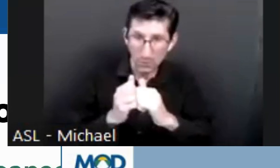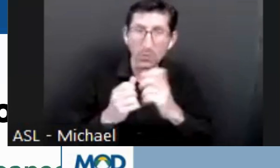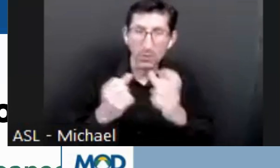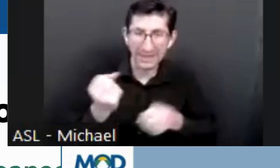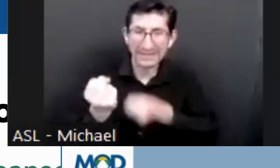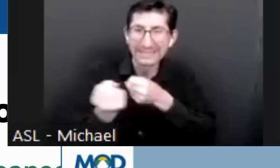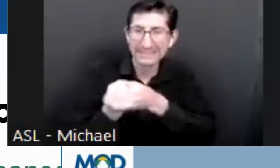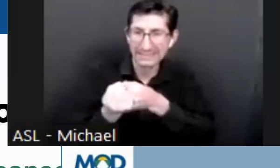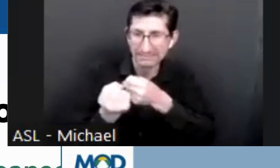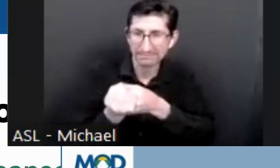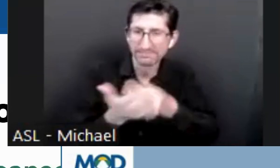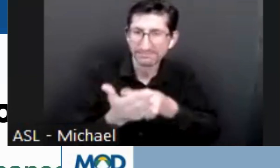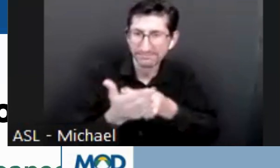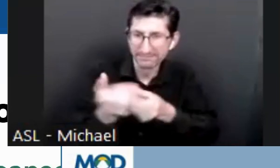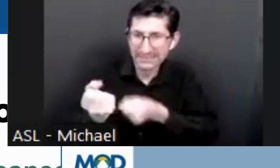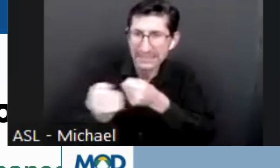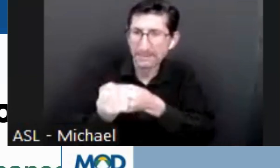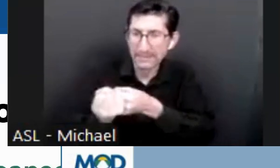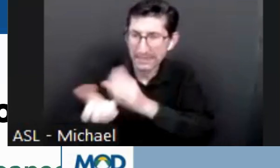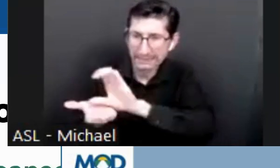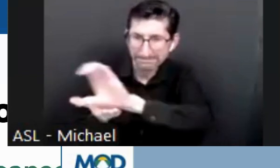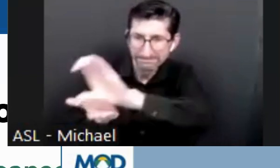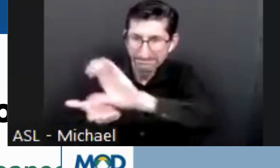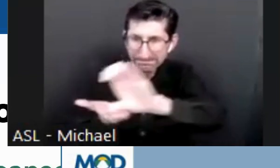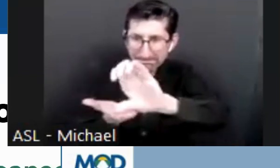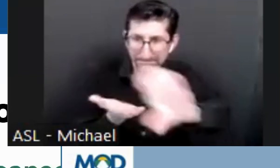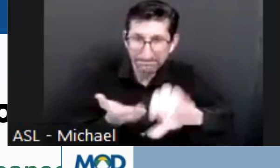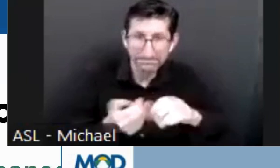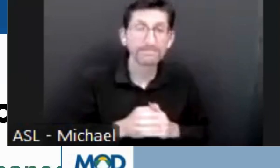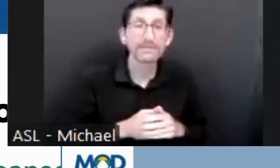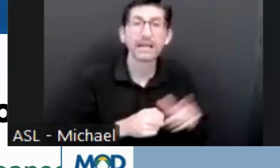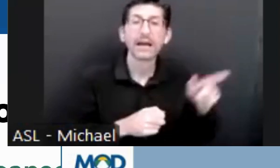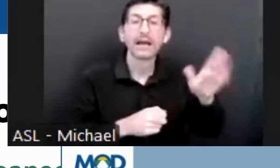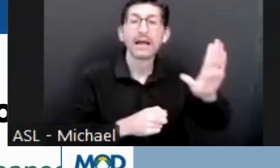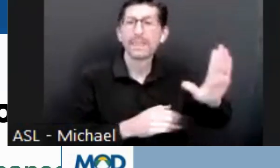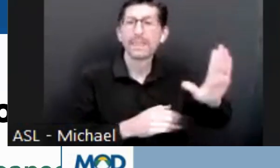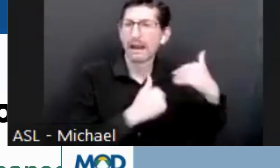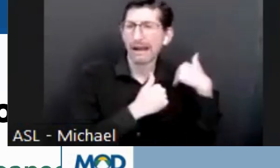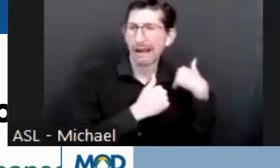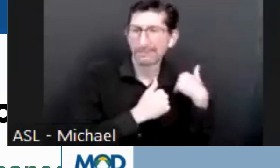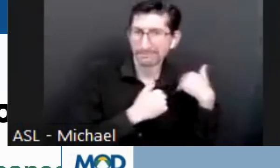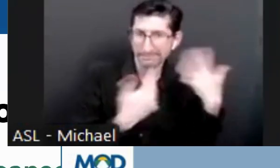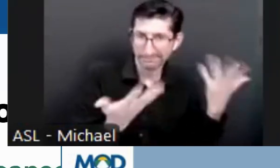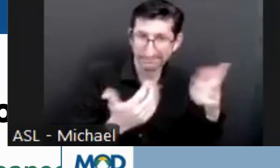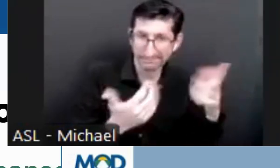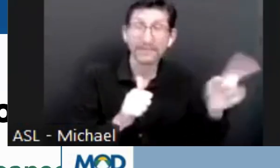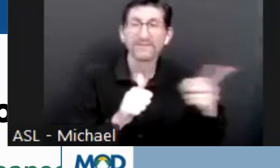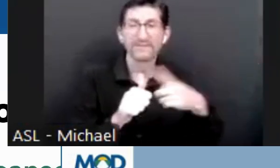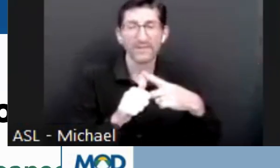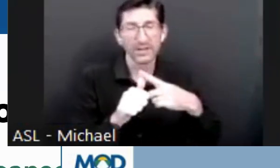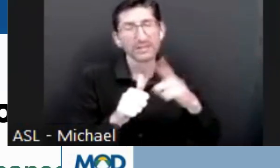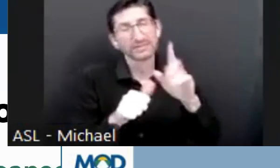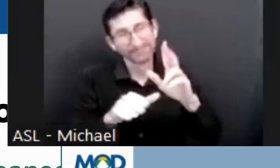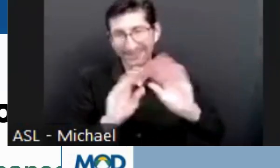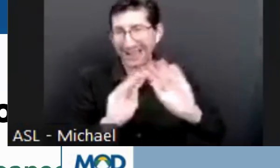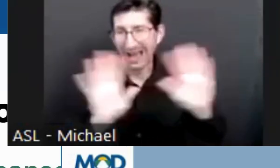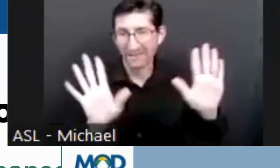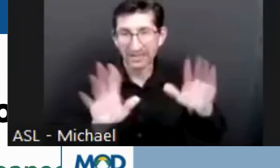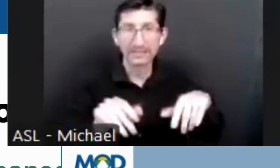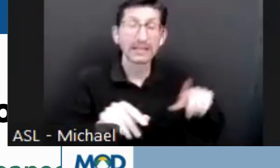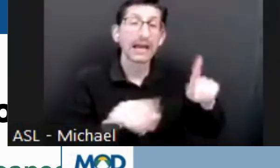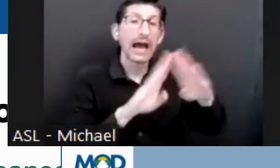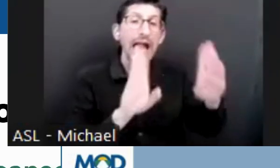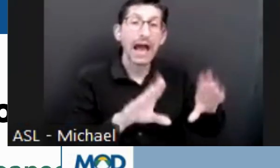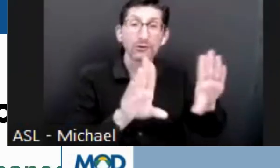Okay, so a little bit more on the housing provider's obligations. First, and this is the real obvious piece, housing